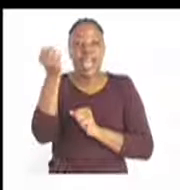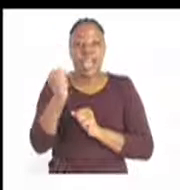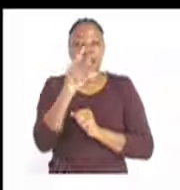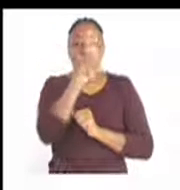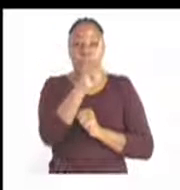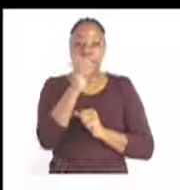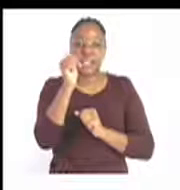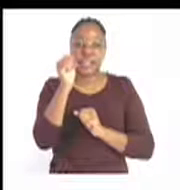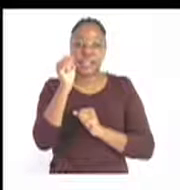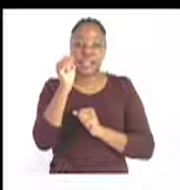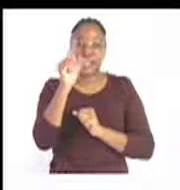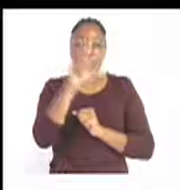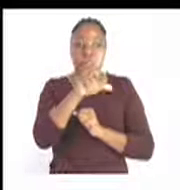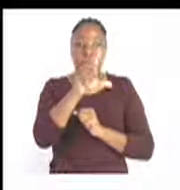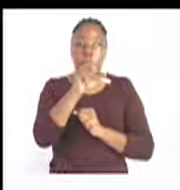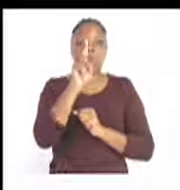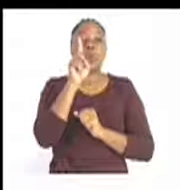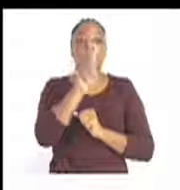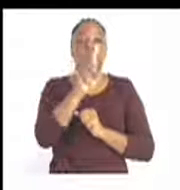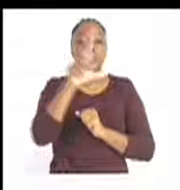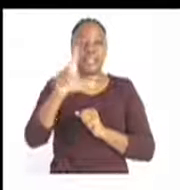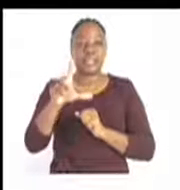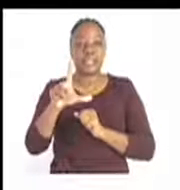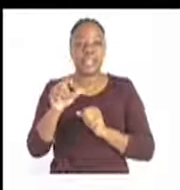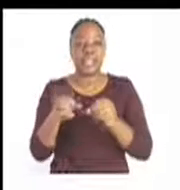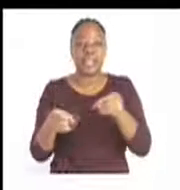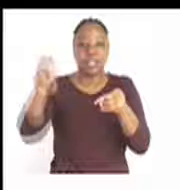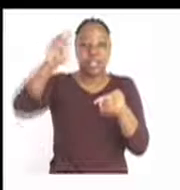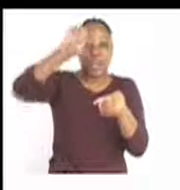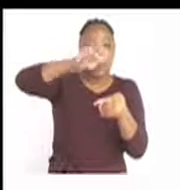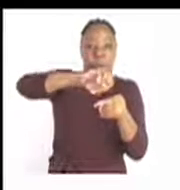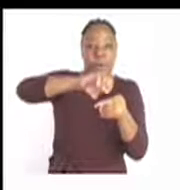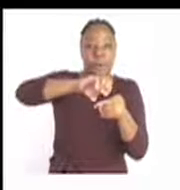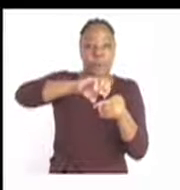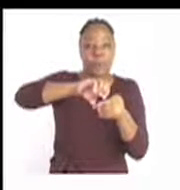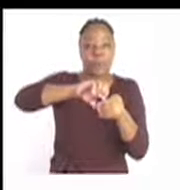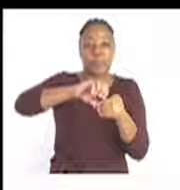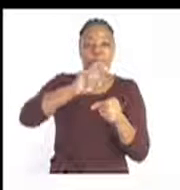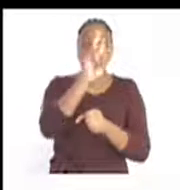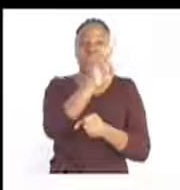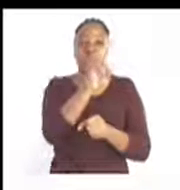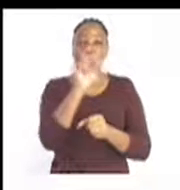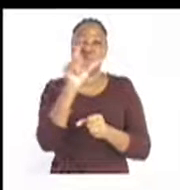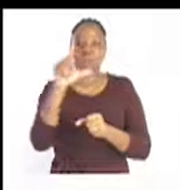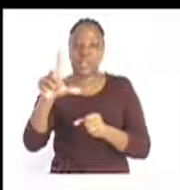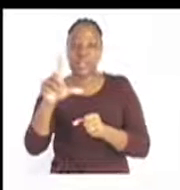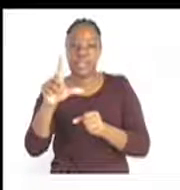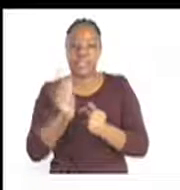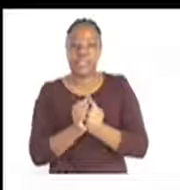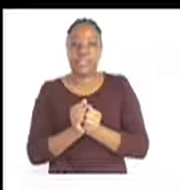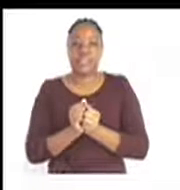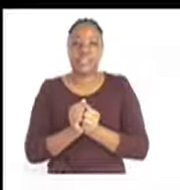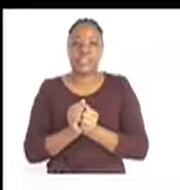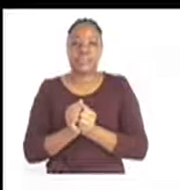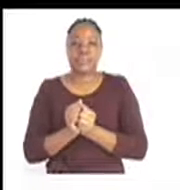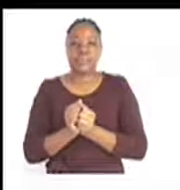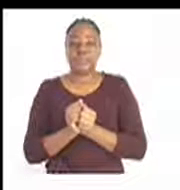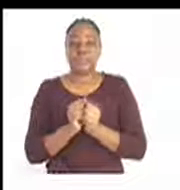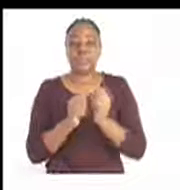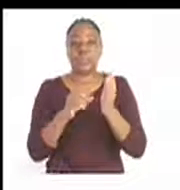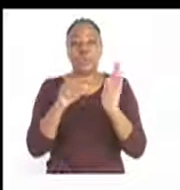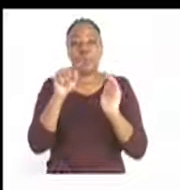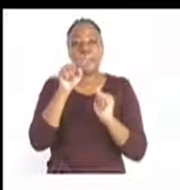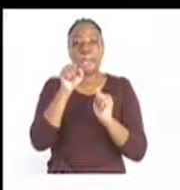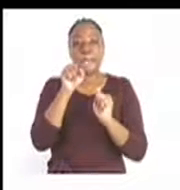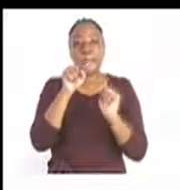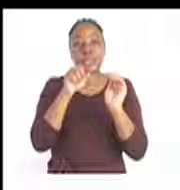pours the water from the small bottle into the large bottle. Mark where the water comes